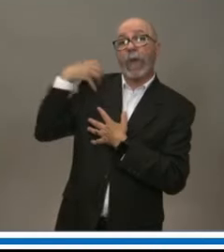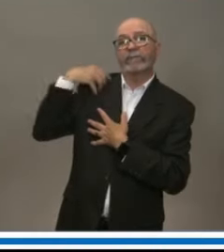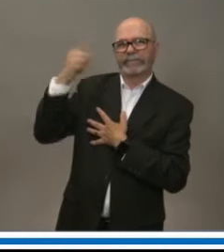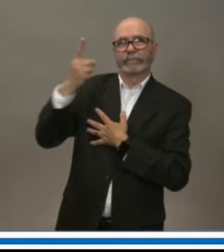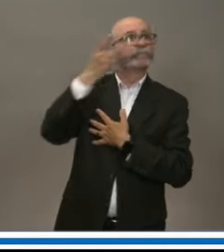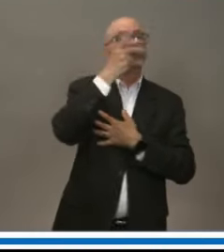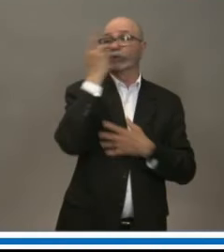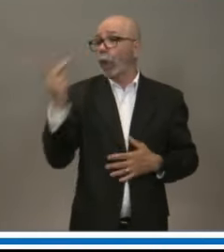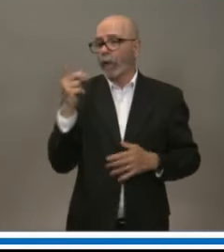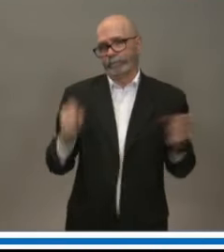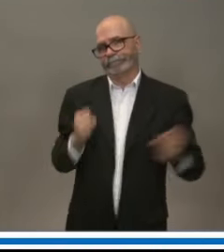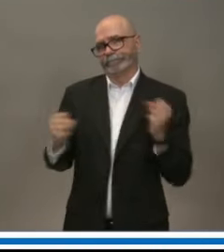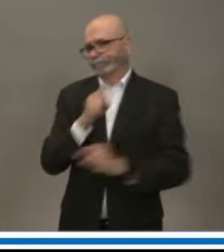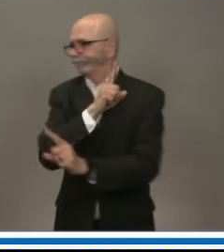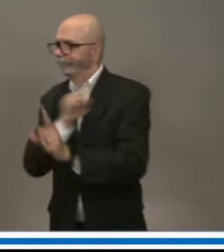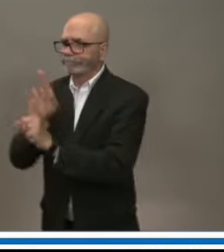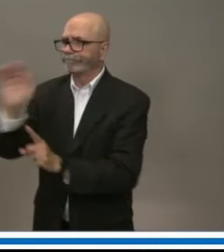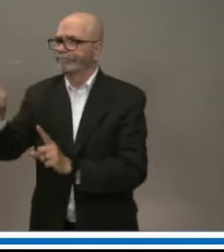We do have compliance